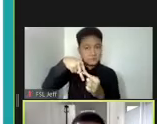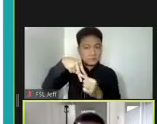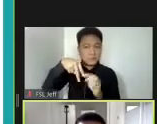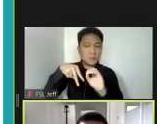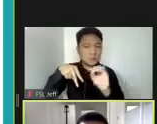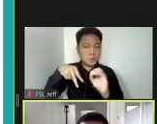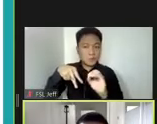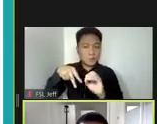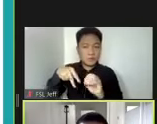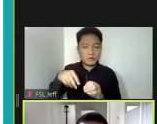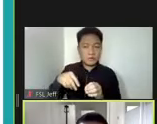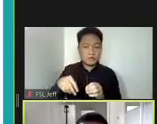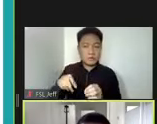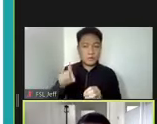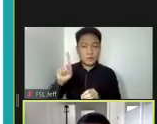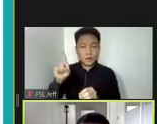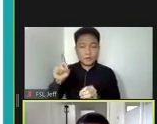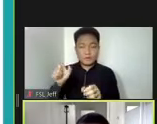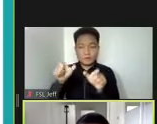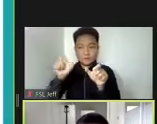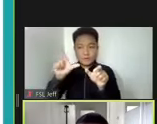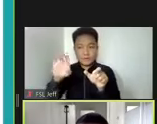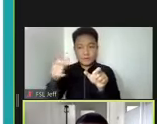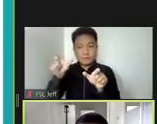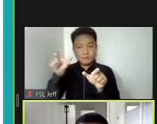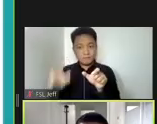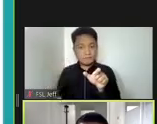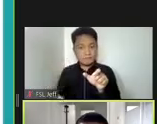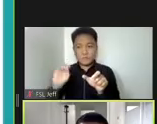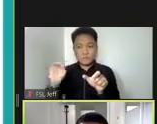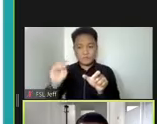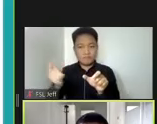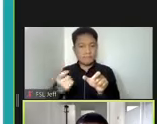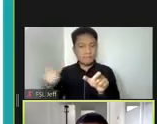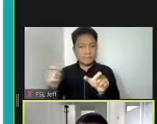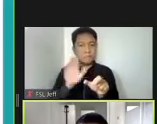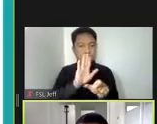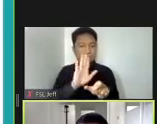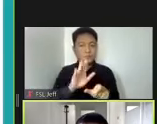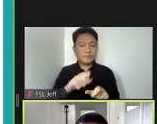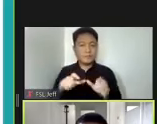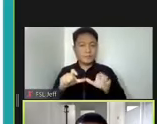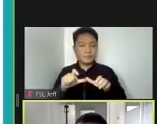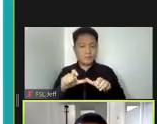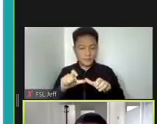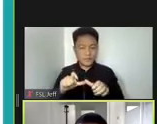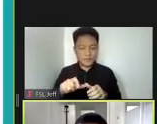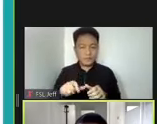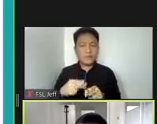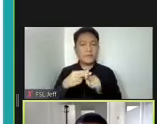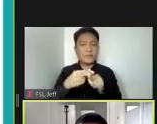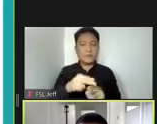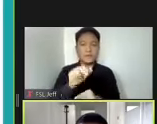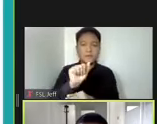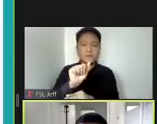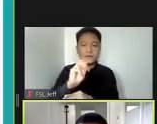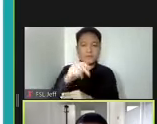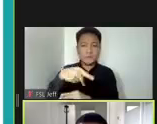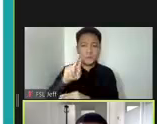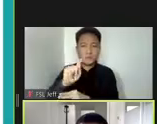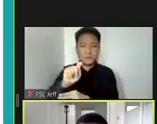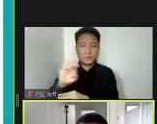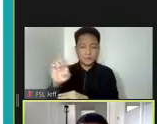an amputee, even for just 10 seconds. Captain A here is a amputee for 30 years now, and